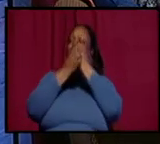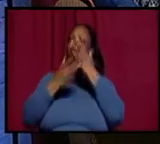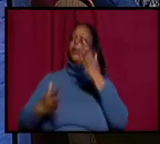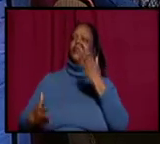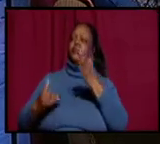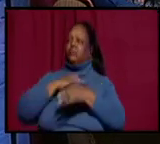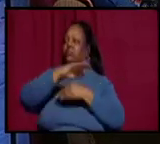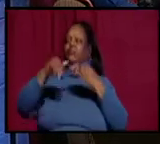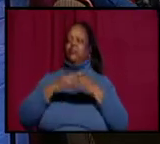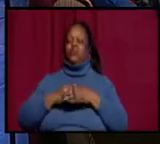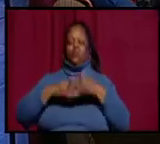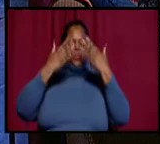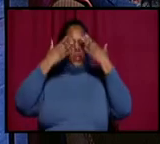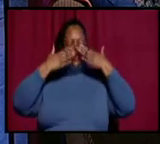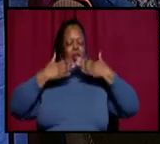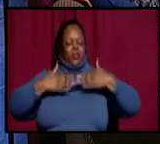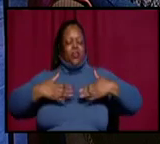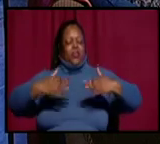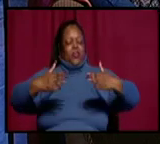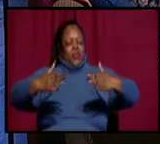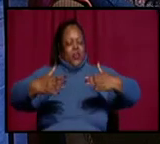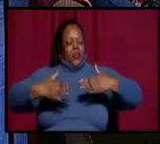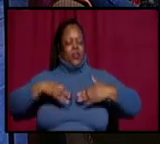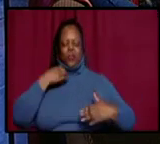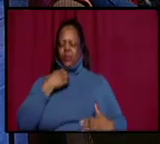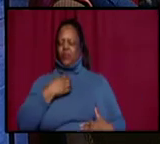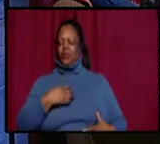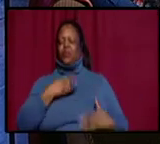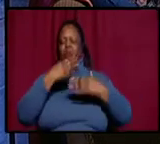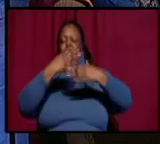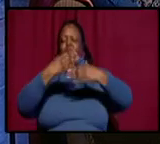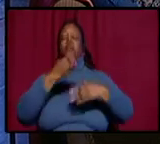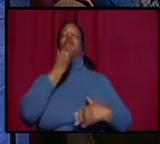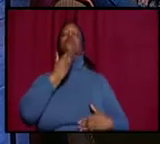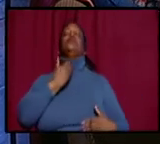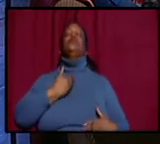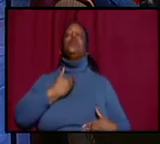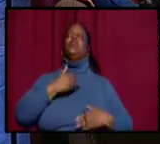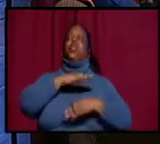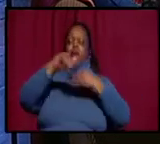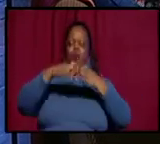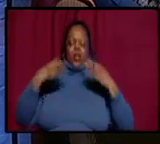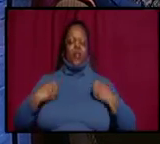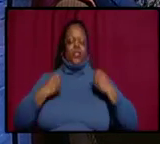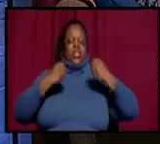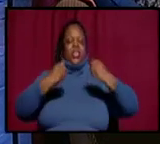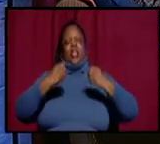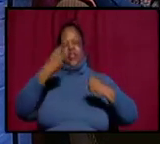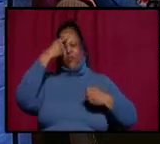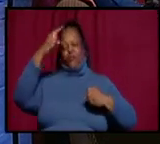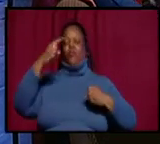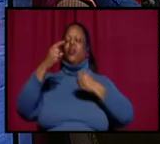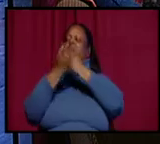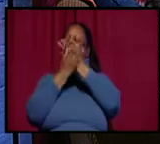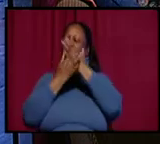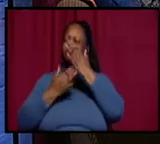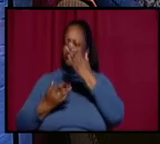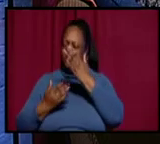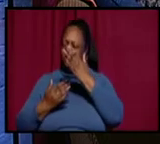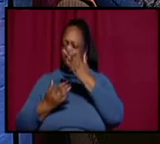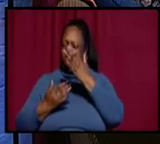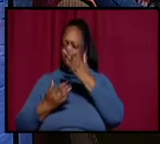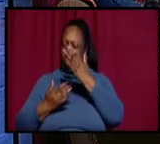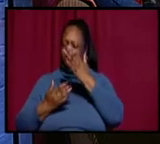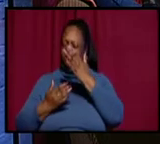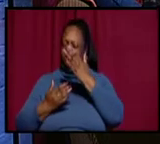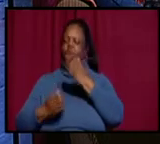breathing passages. We apply the blood to the lungs, to the esophagus. We apply the healing blood of Jesus. The blood in their